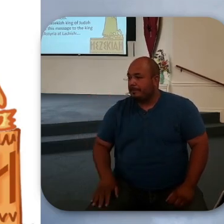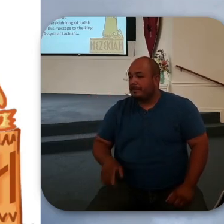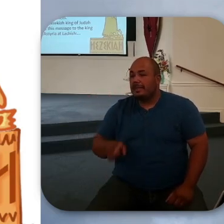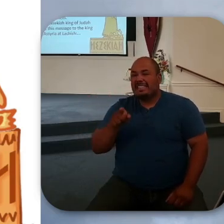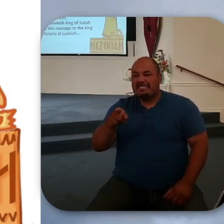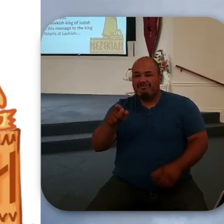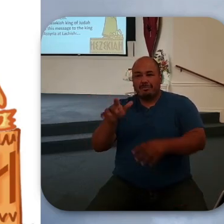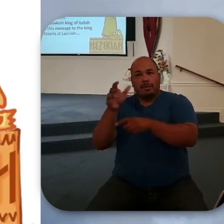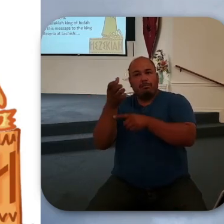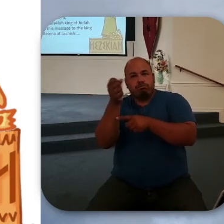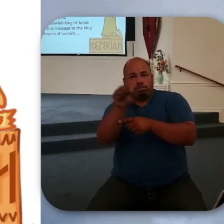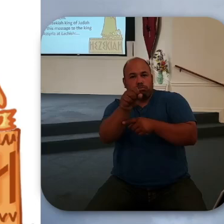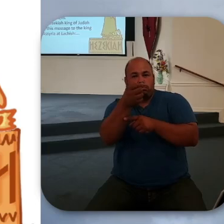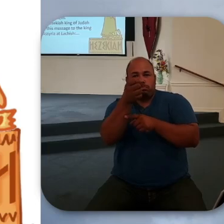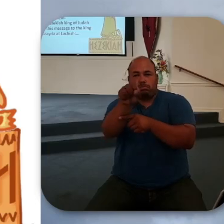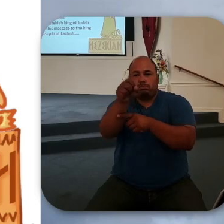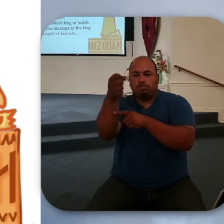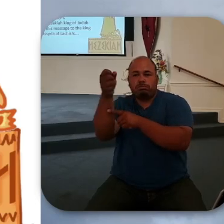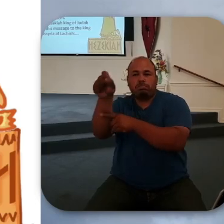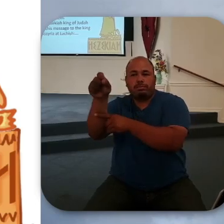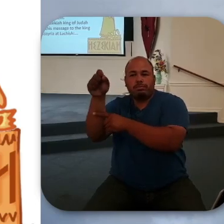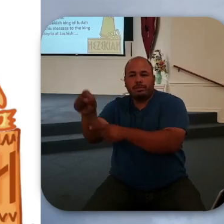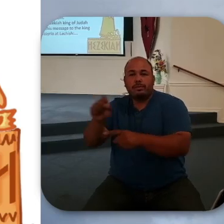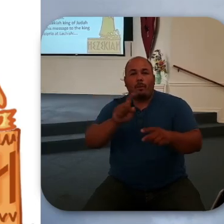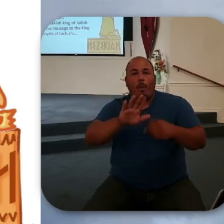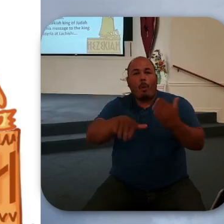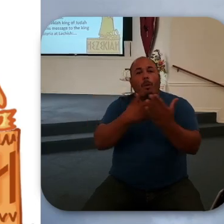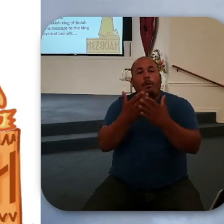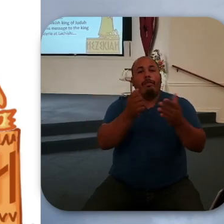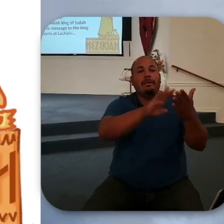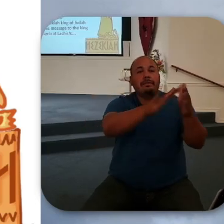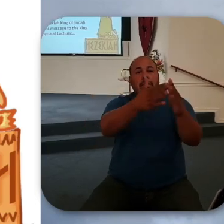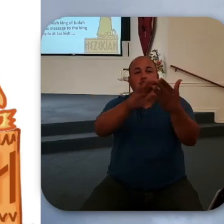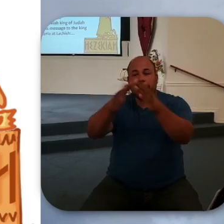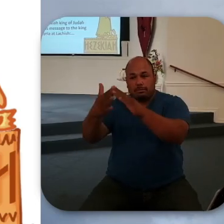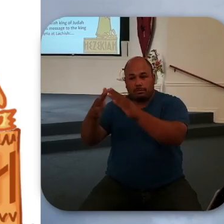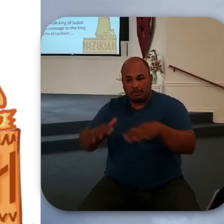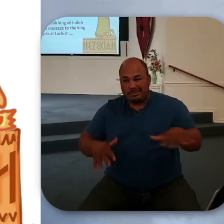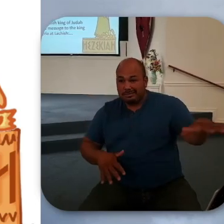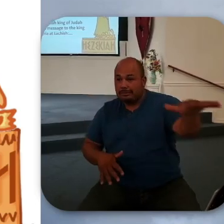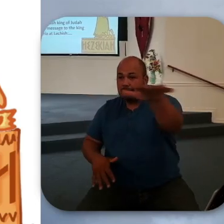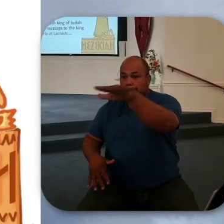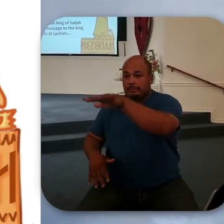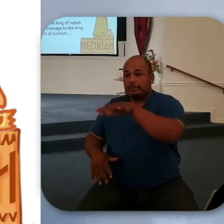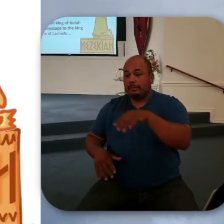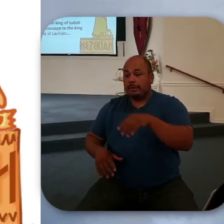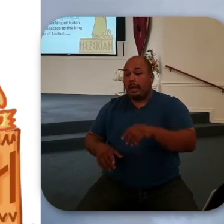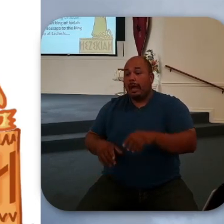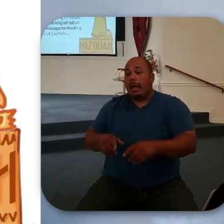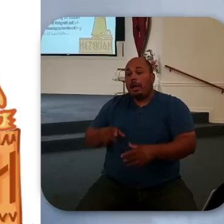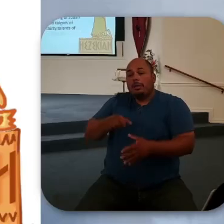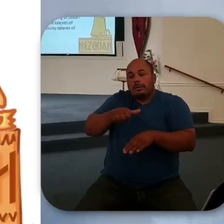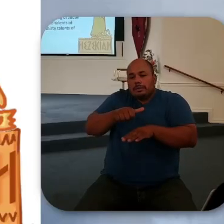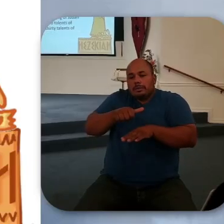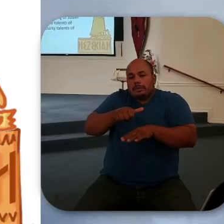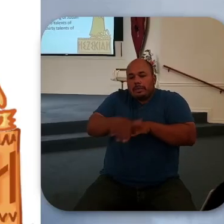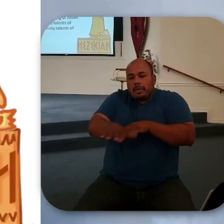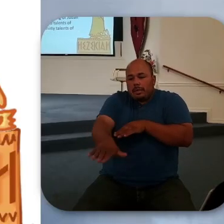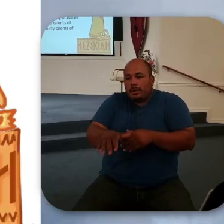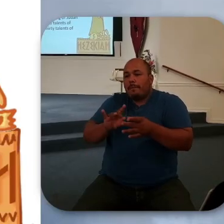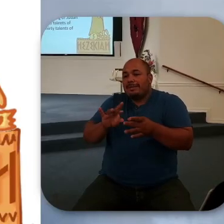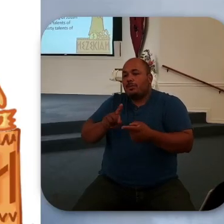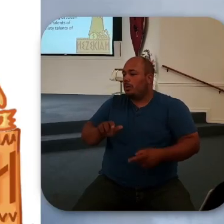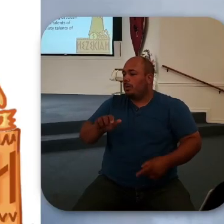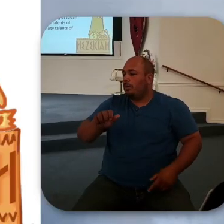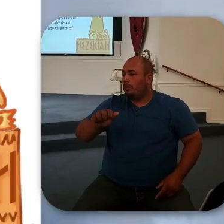and captured them. So Hezekiah, king of Judah, sent this message to the king of Assyria at